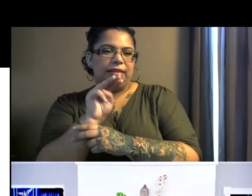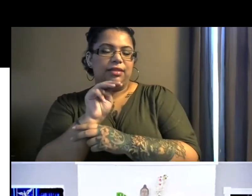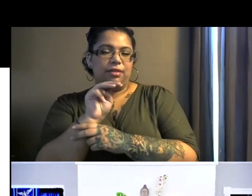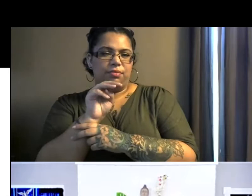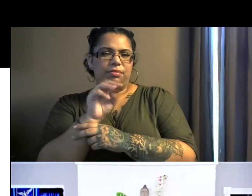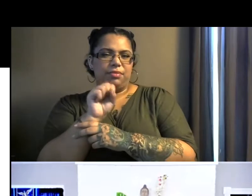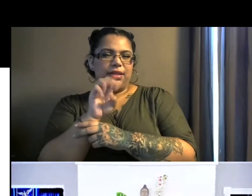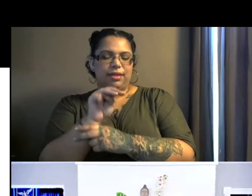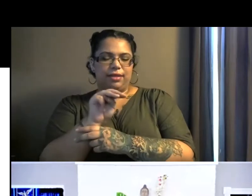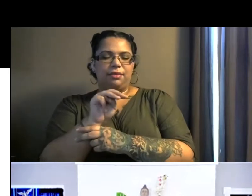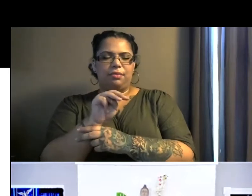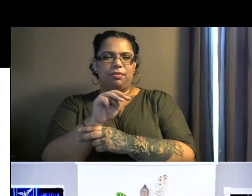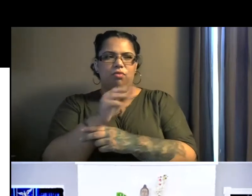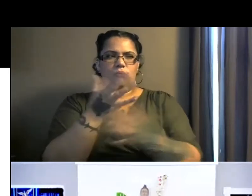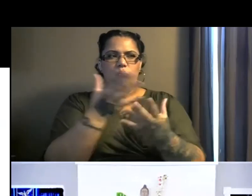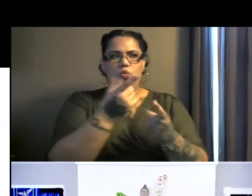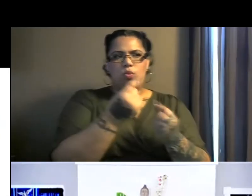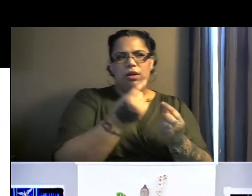is not,